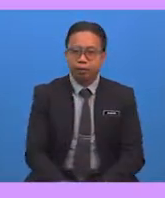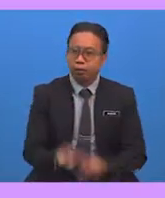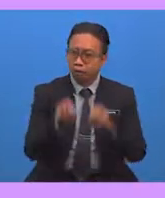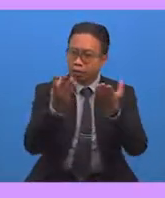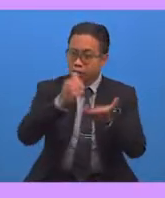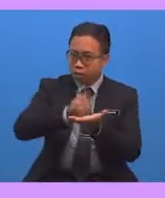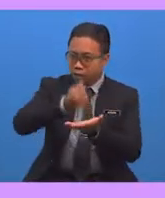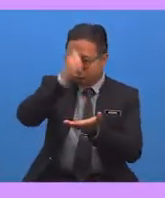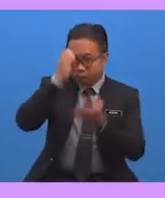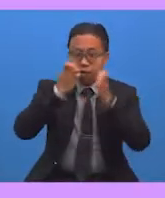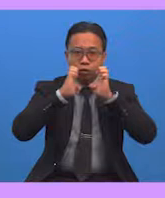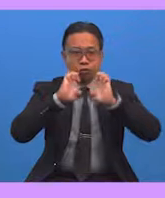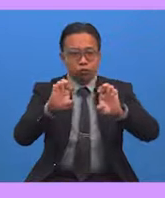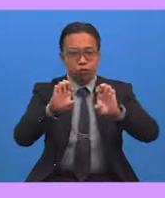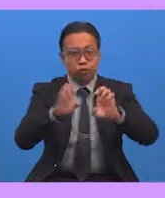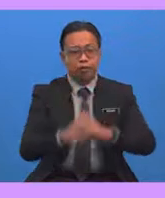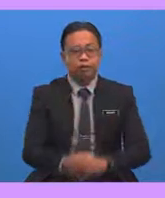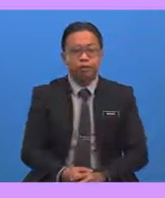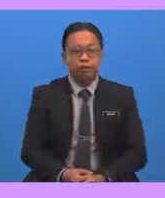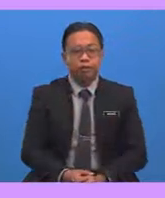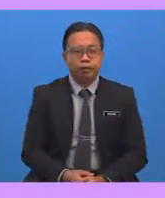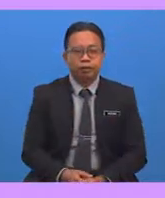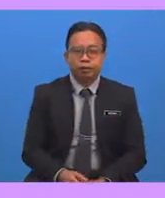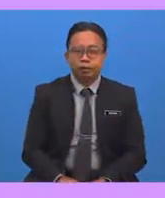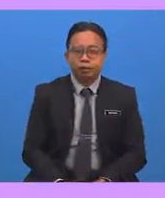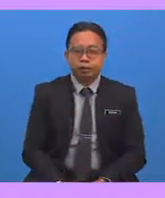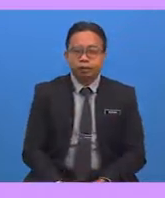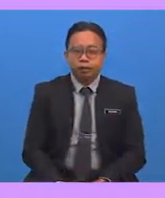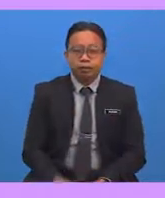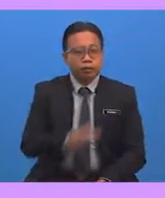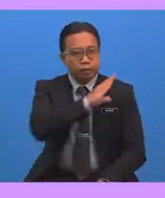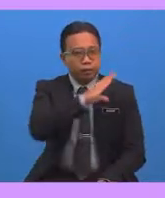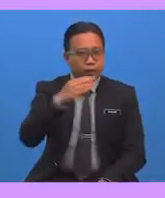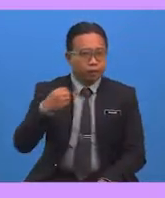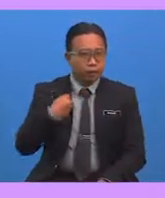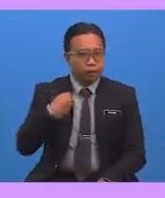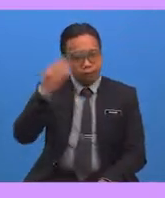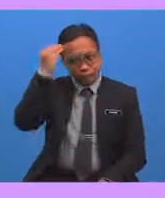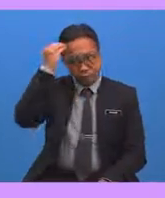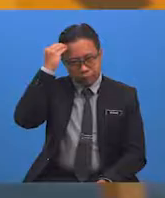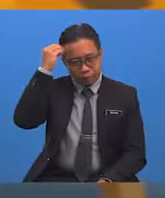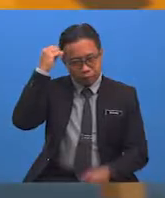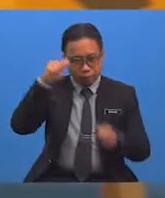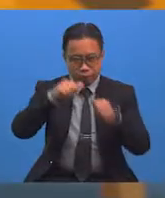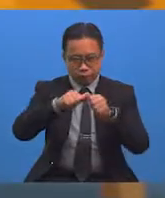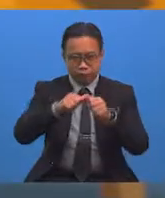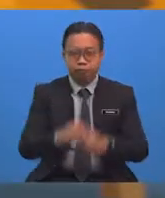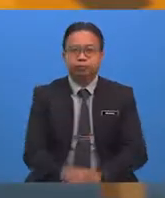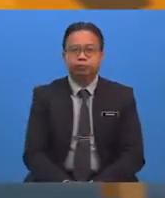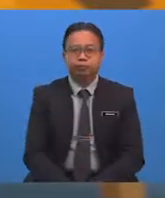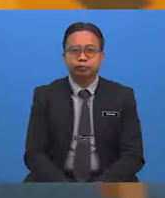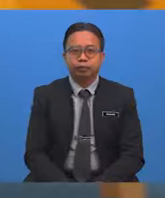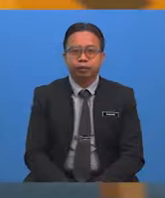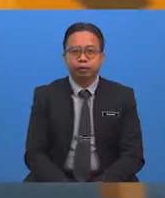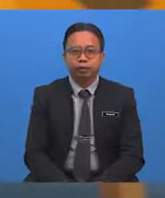academic excellence meant only good grades and a memory exercise. You were